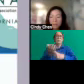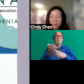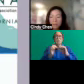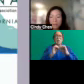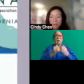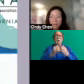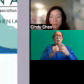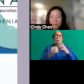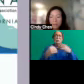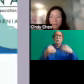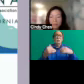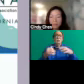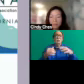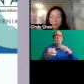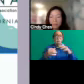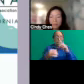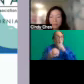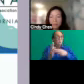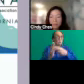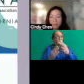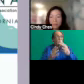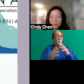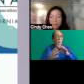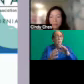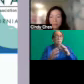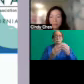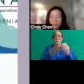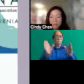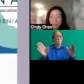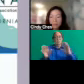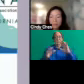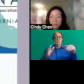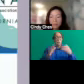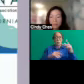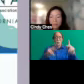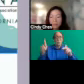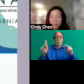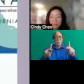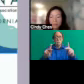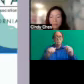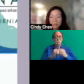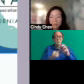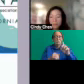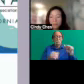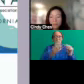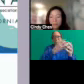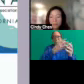very true across the board, looking at all of the strata of people with disabilities,